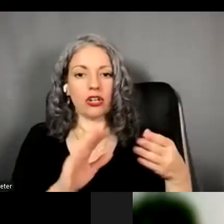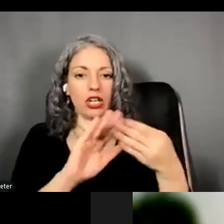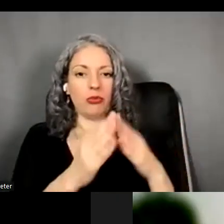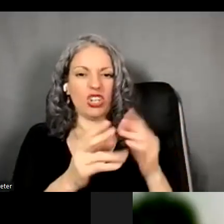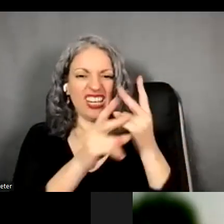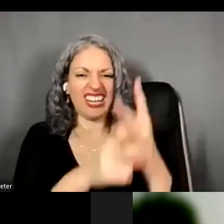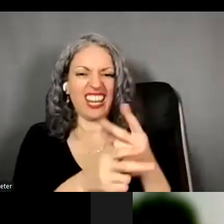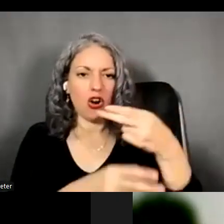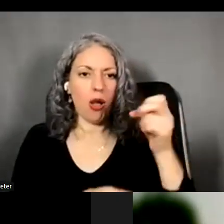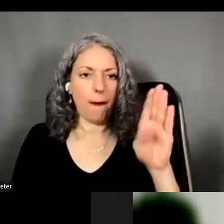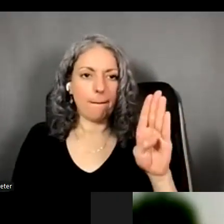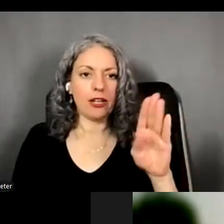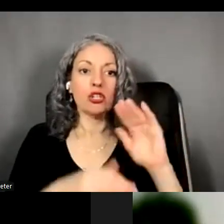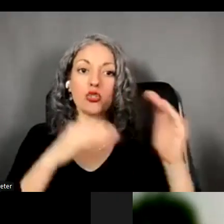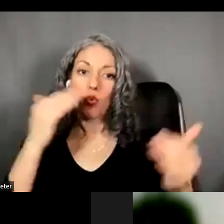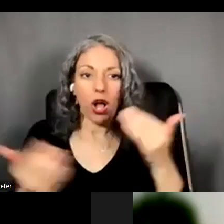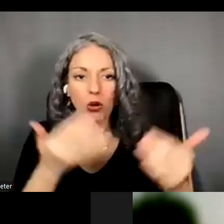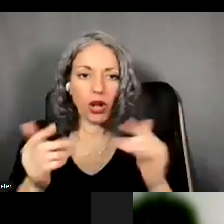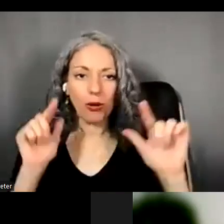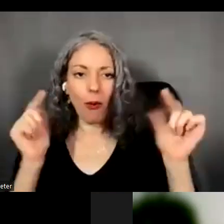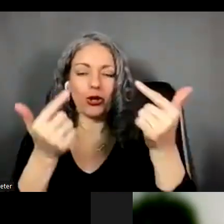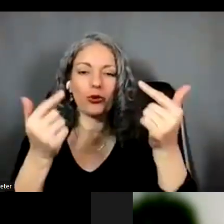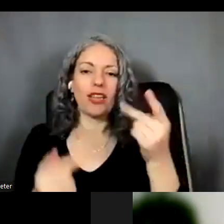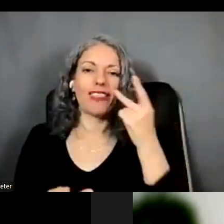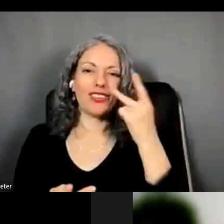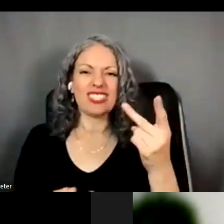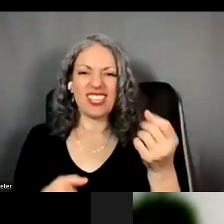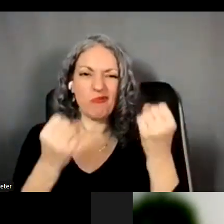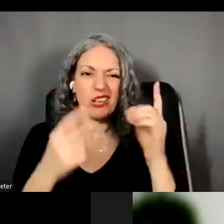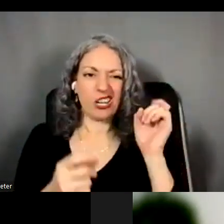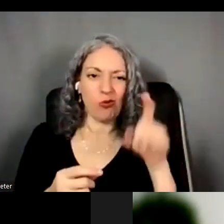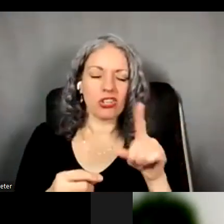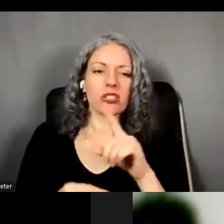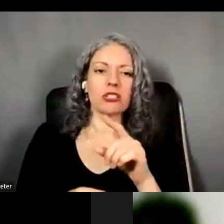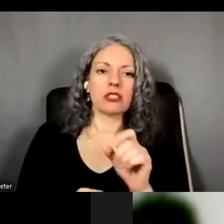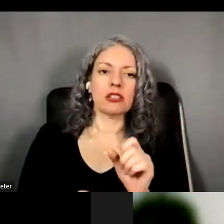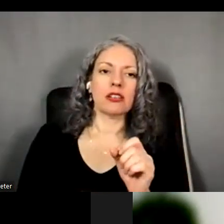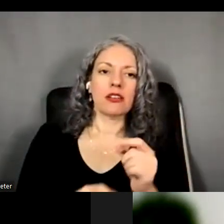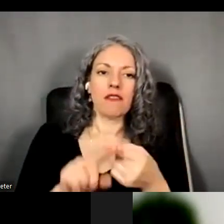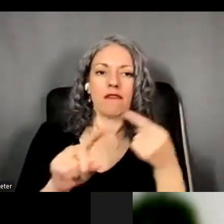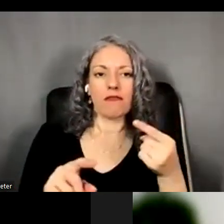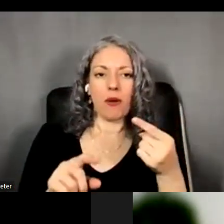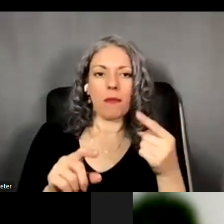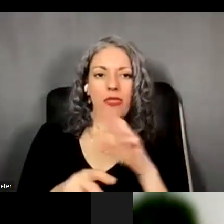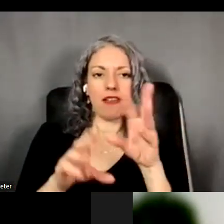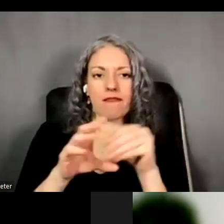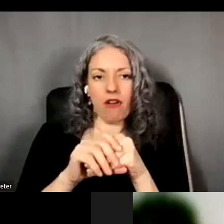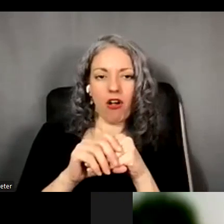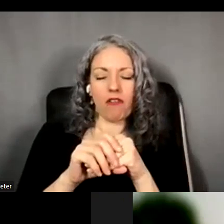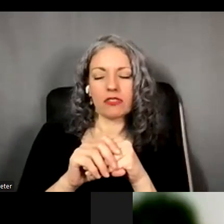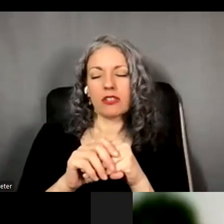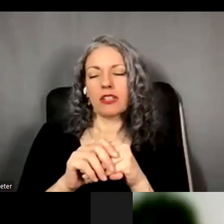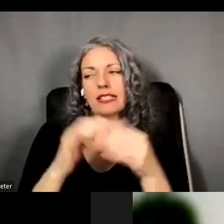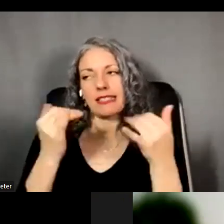So welcome to all of you. And, I think you've seen a lot of the questions that have been coming up from our participants are how